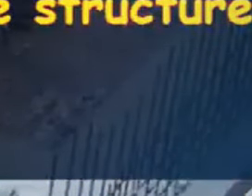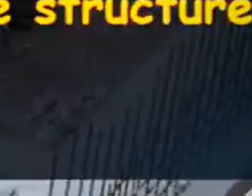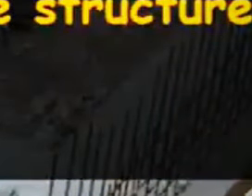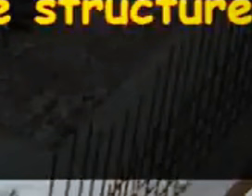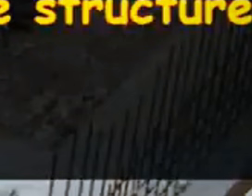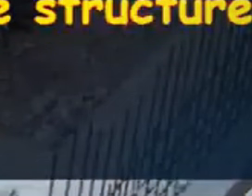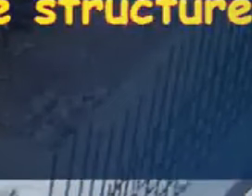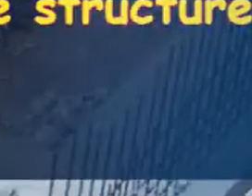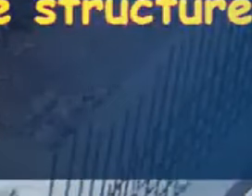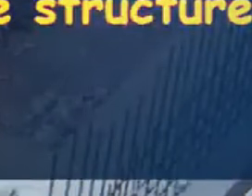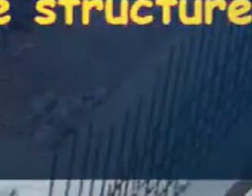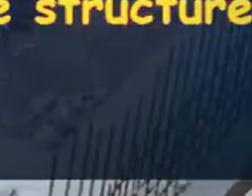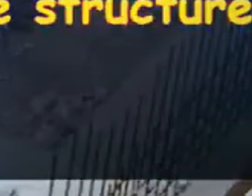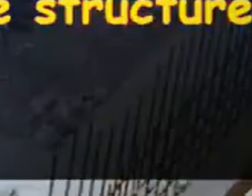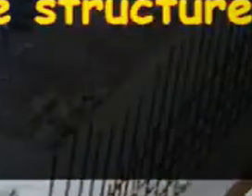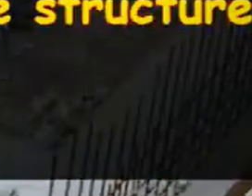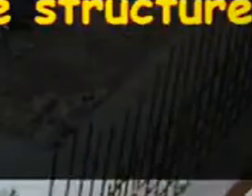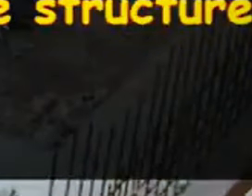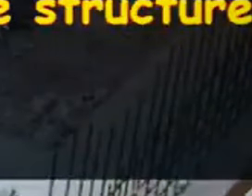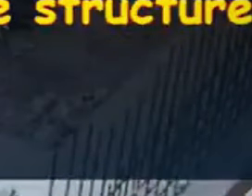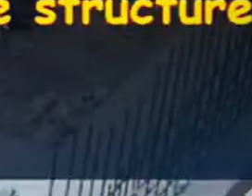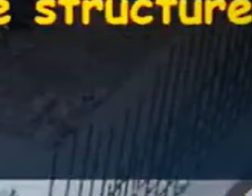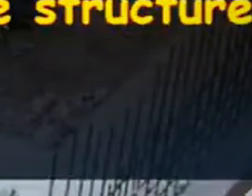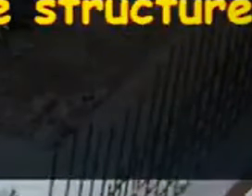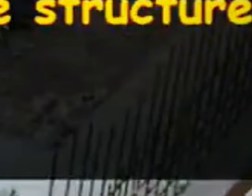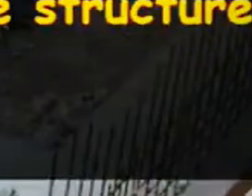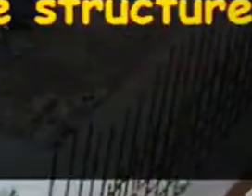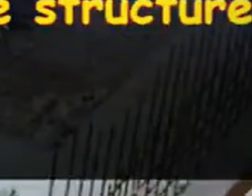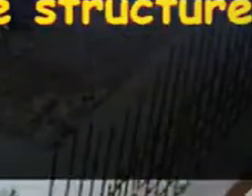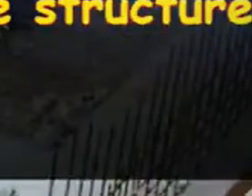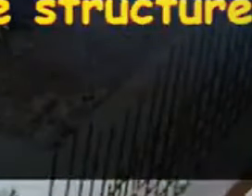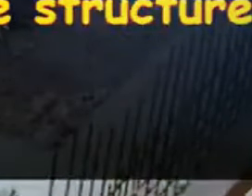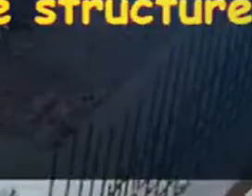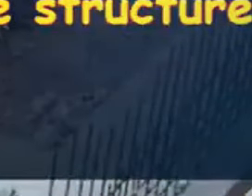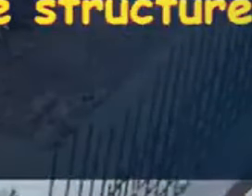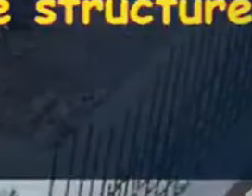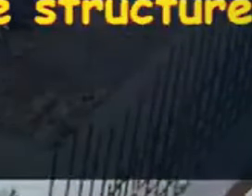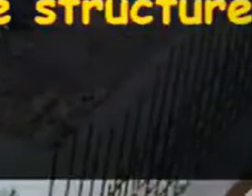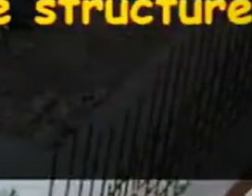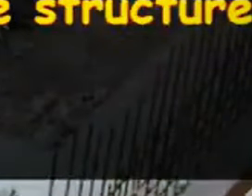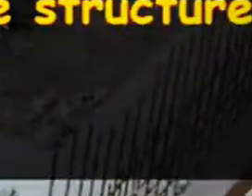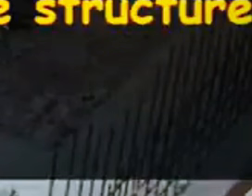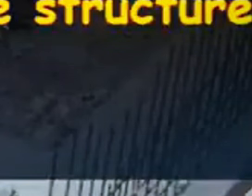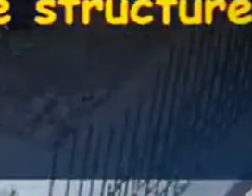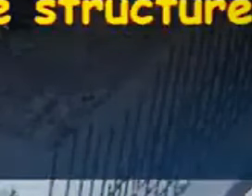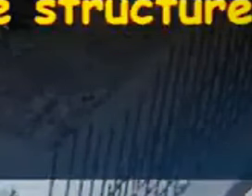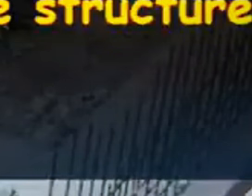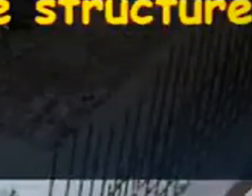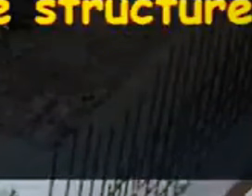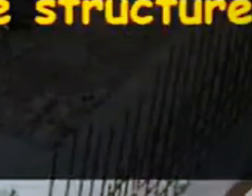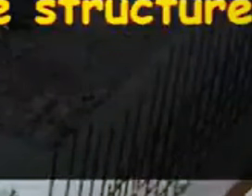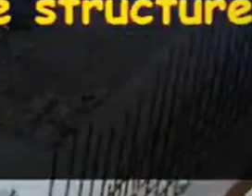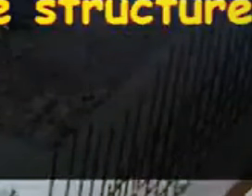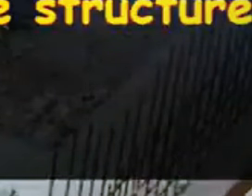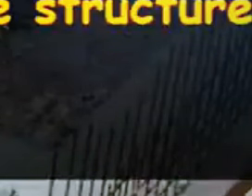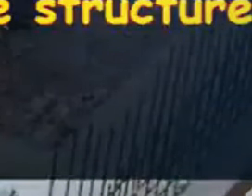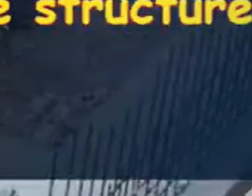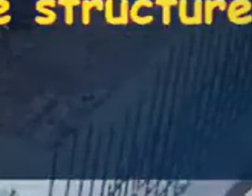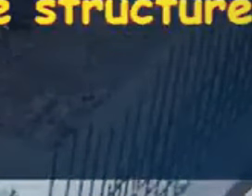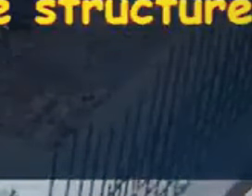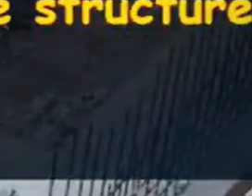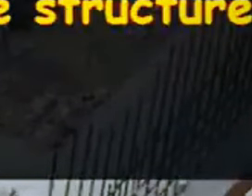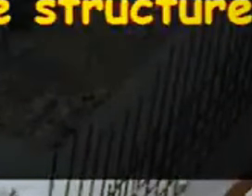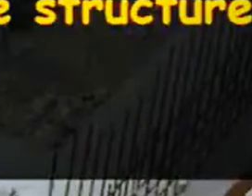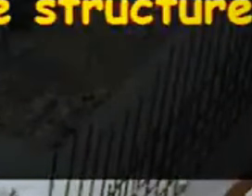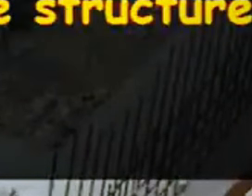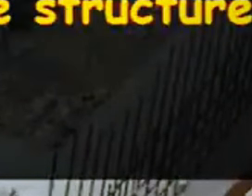a see, no, my idea, see. So we are, when we talk about foundation, we mean groundwork. And here, come Fapim, not just a dear no, as I see. Or